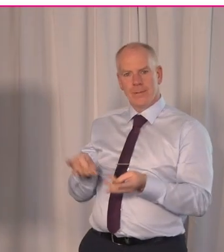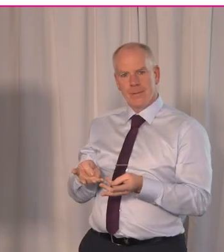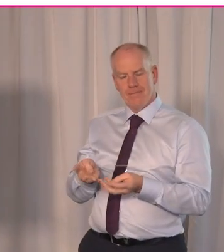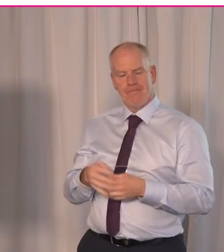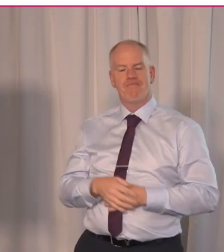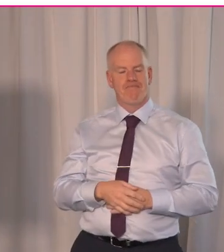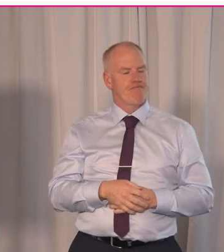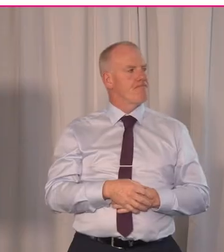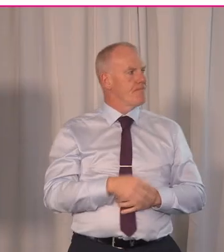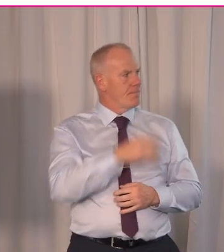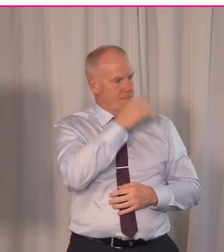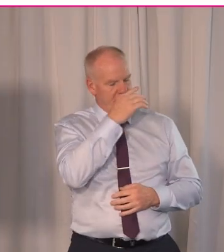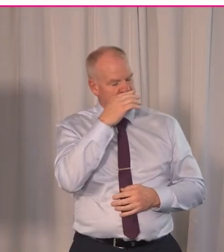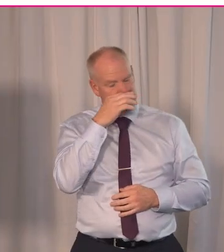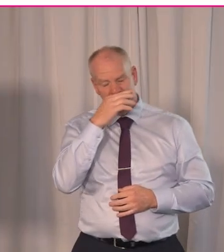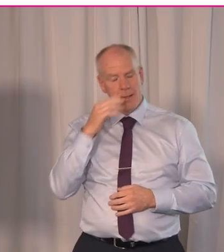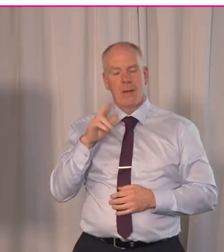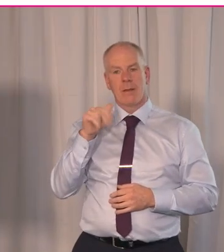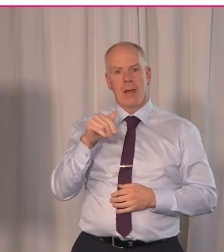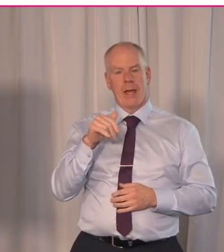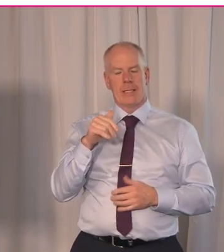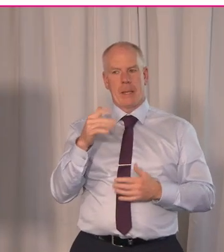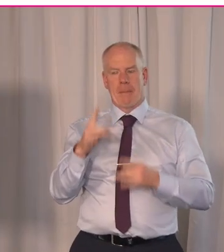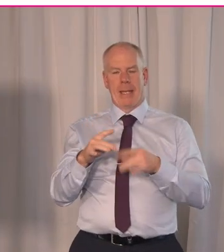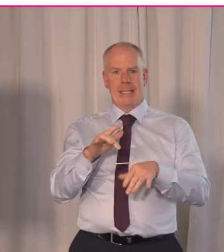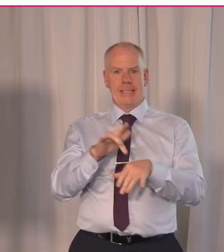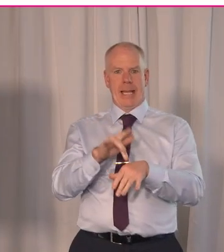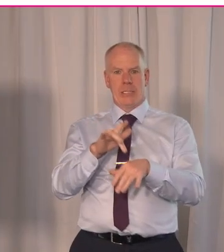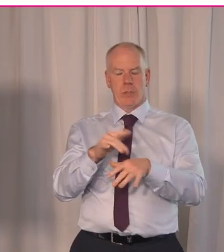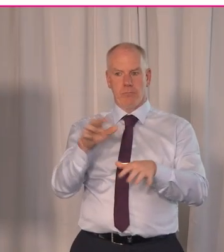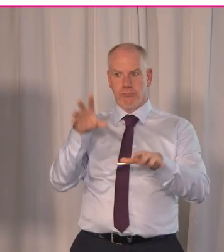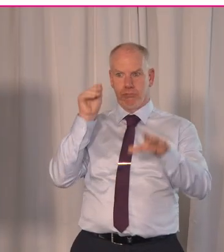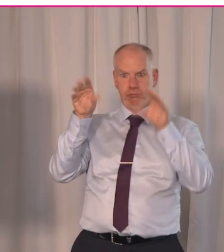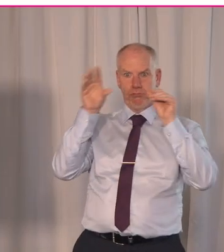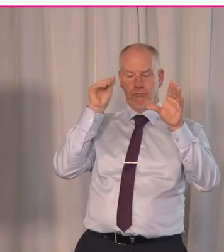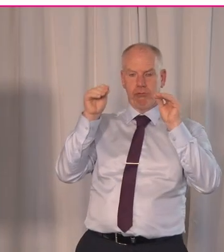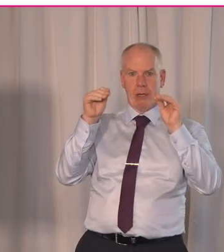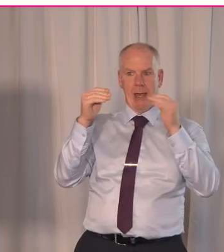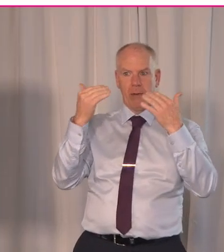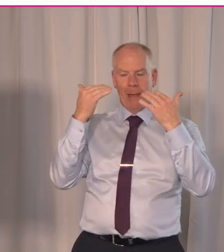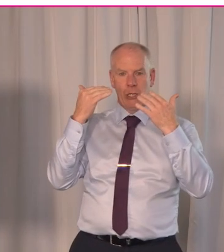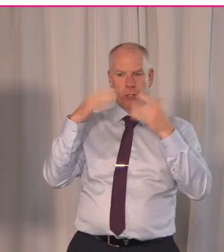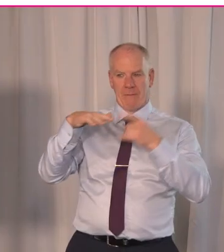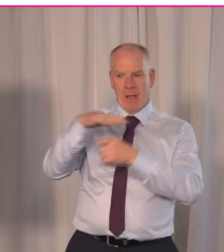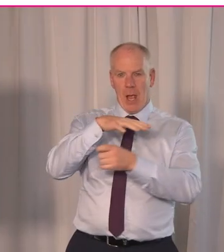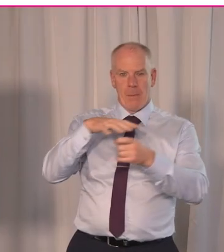can cause sensory processing of environments and communication styles to be different.